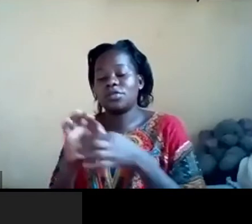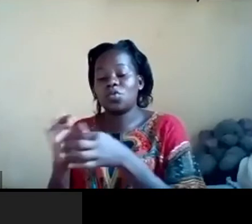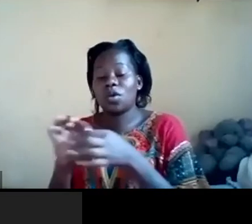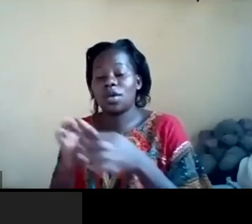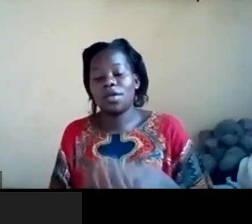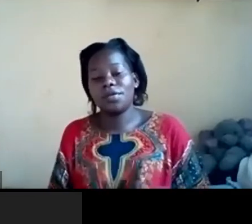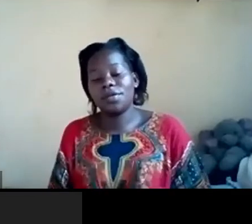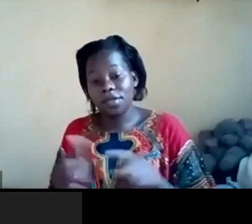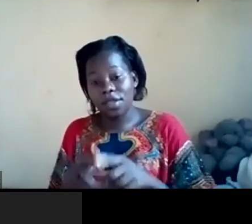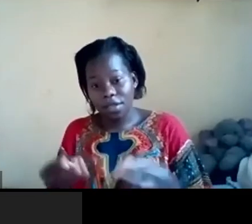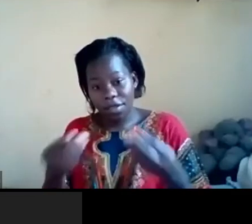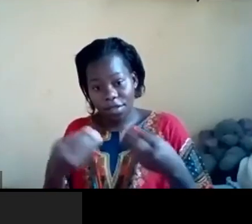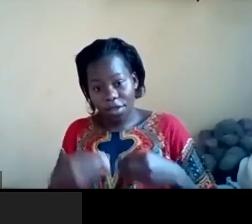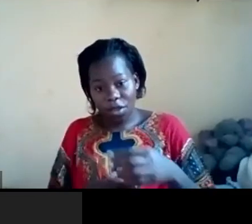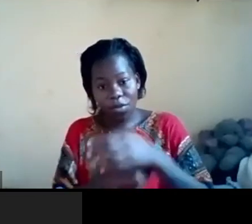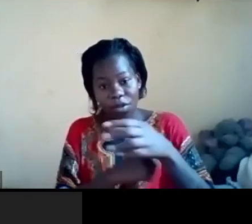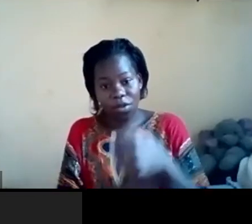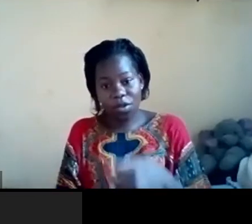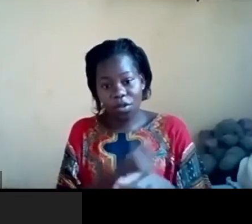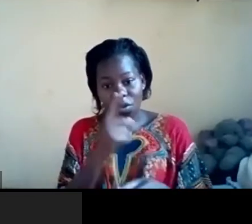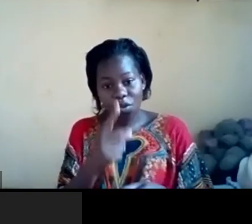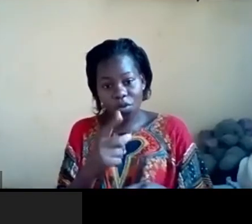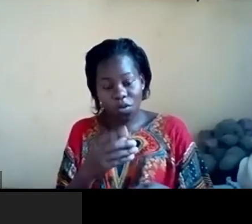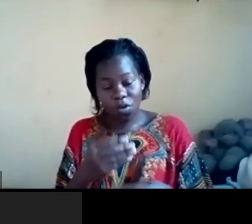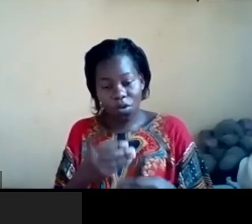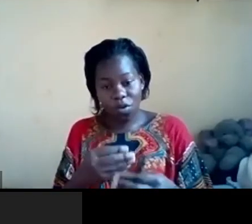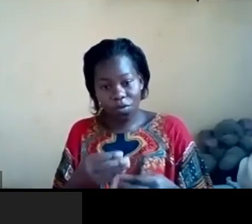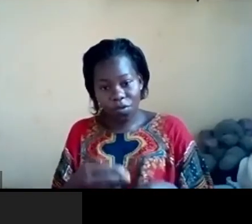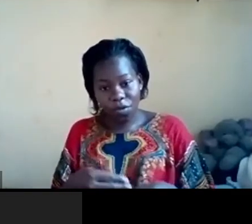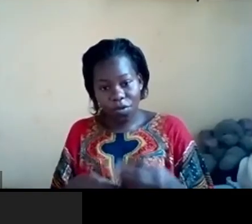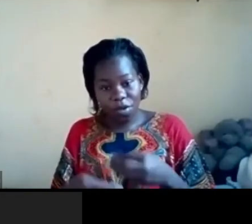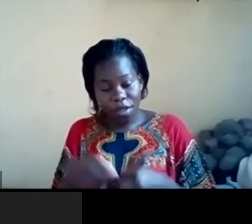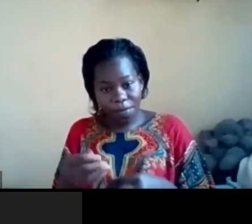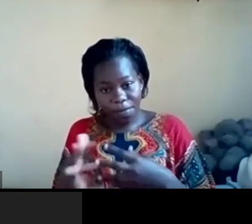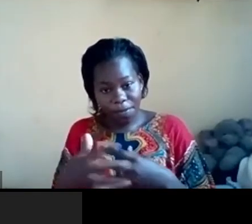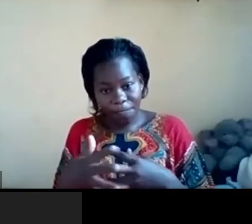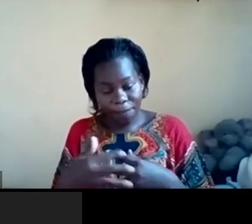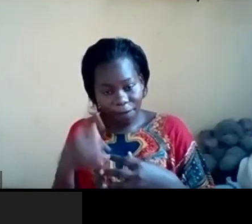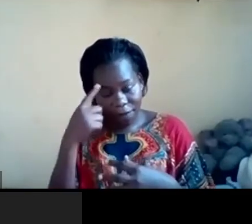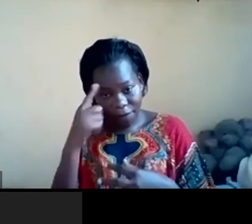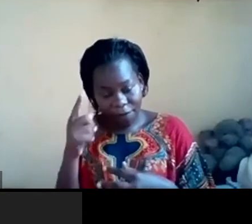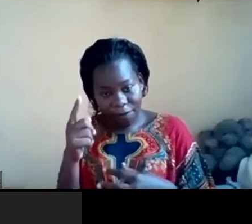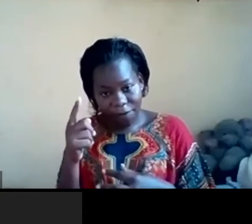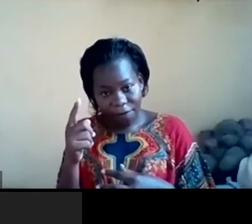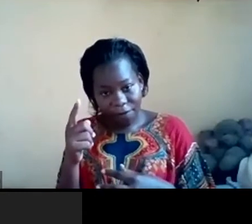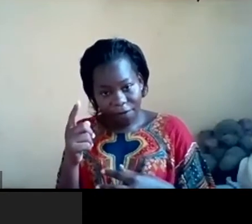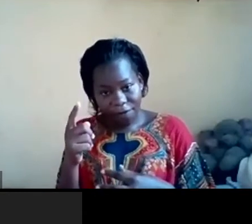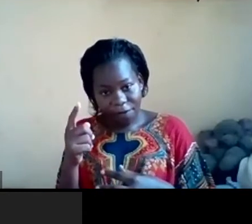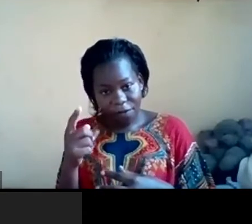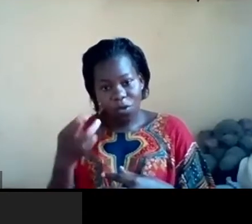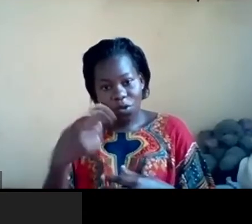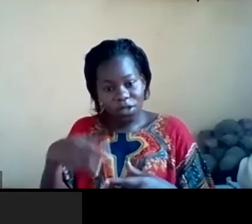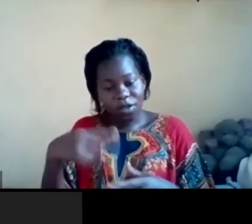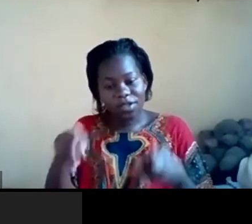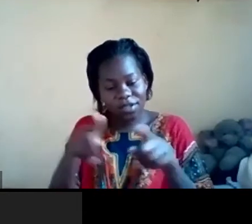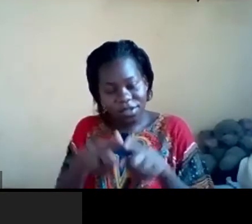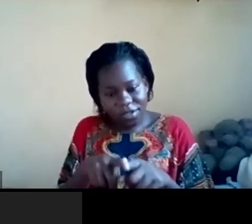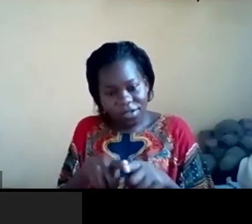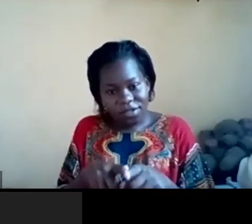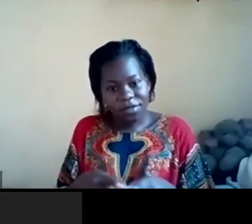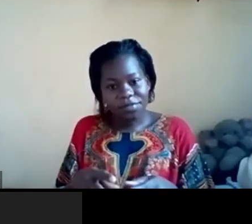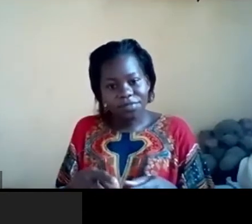been given grants, one for buying machinery to do recycling and our waste stone dust, and the second for training and imparting skills into